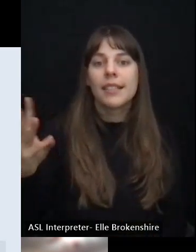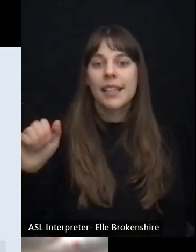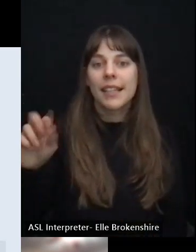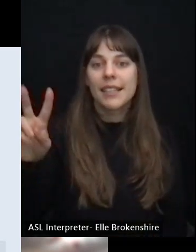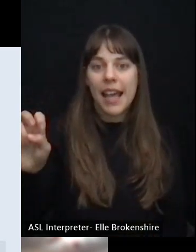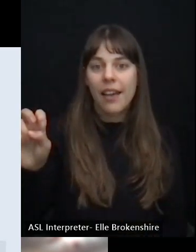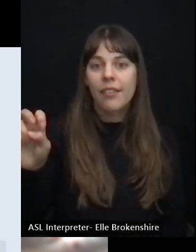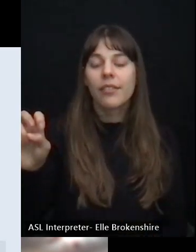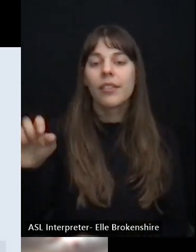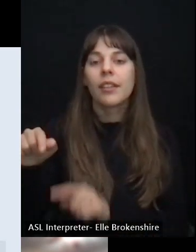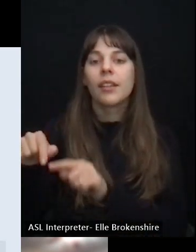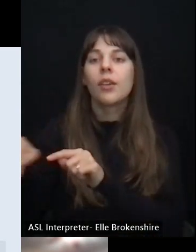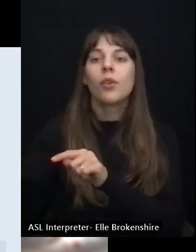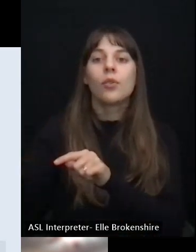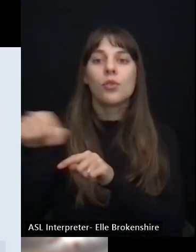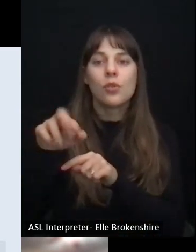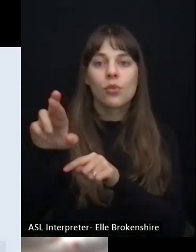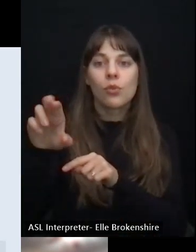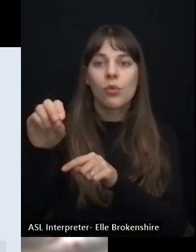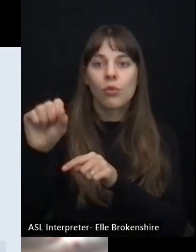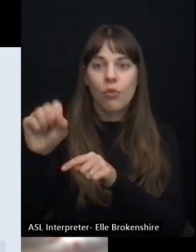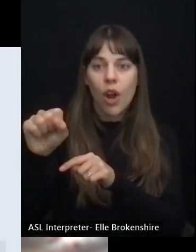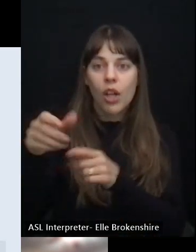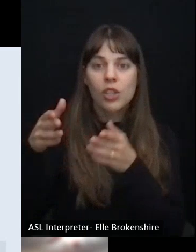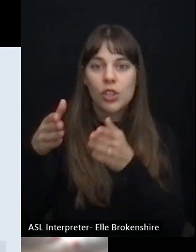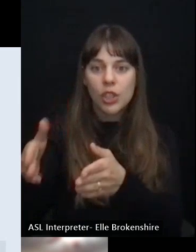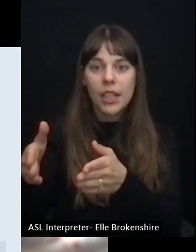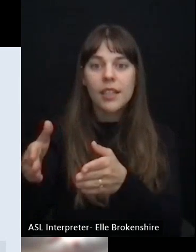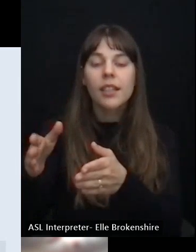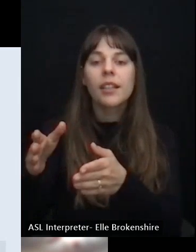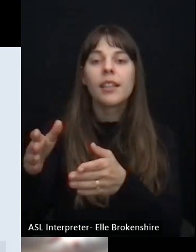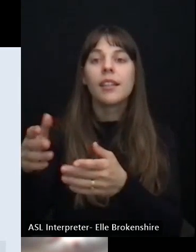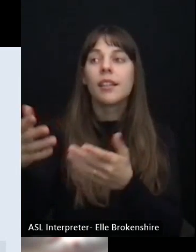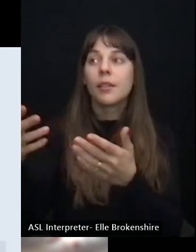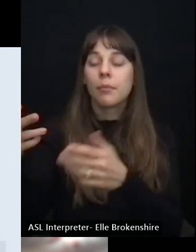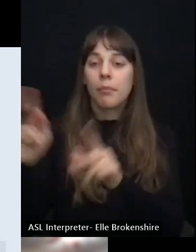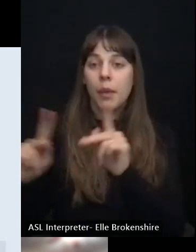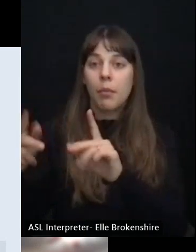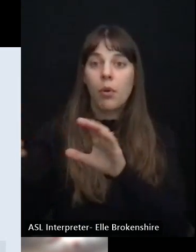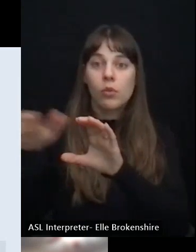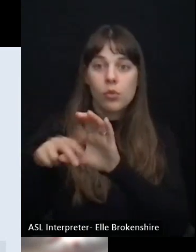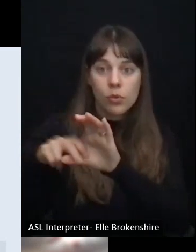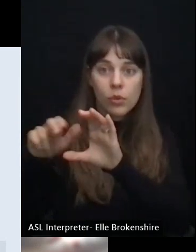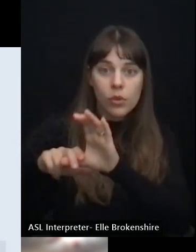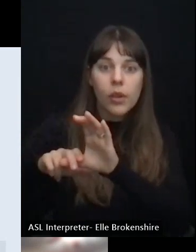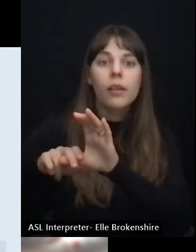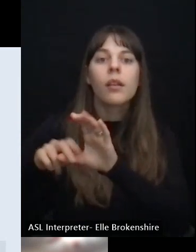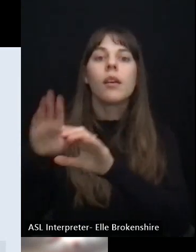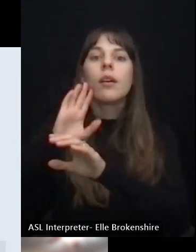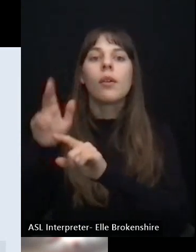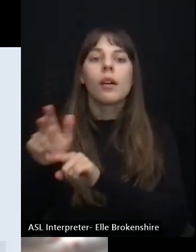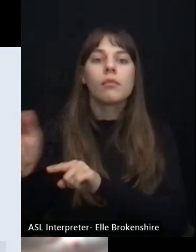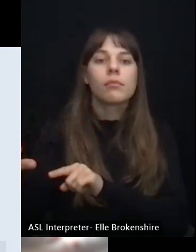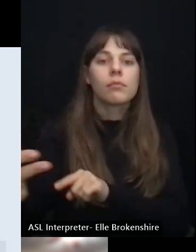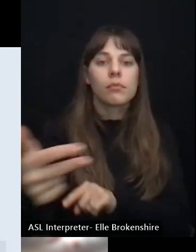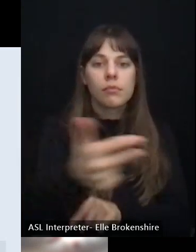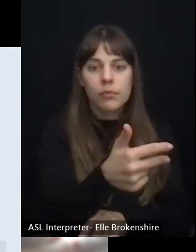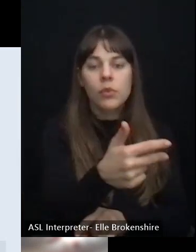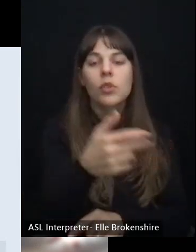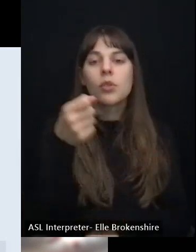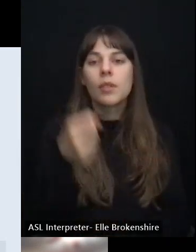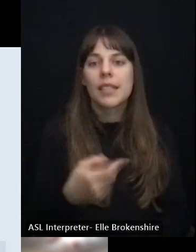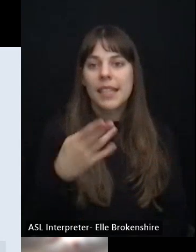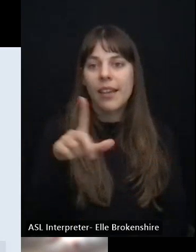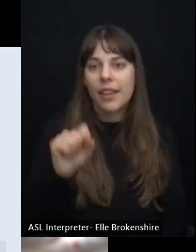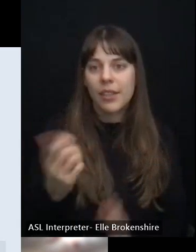1st Avenue, where people can then board the escalators and elevators up to our platform and board their rail cars home. From